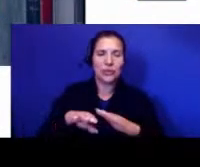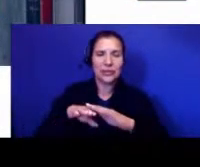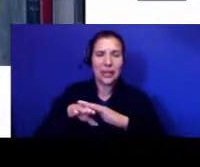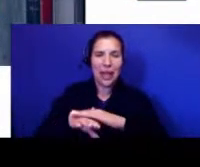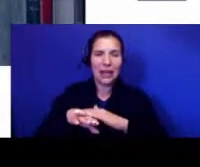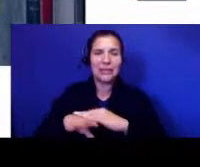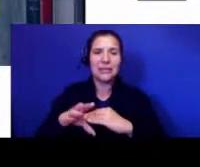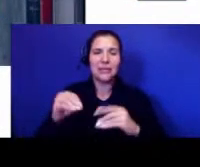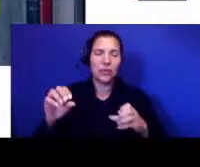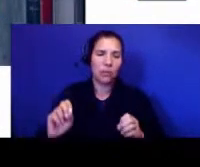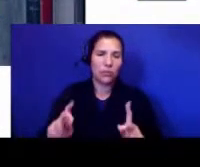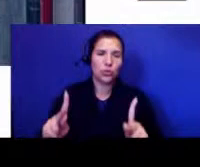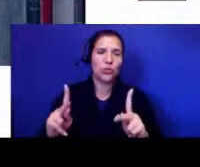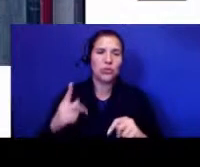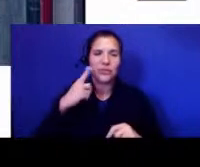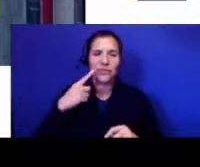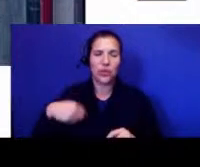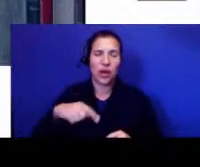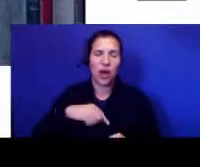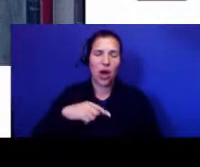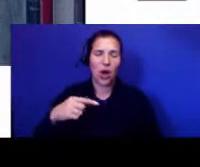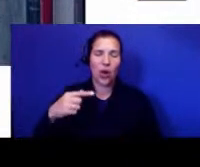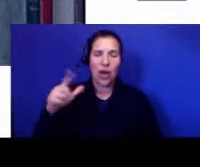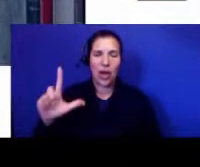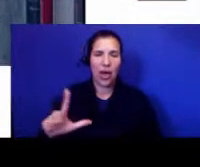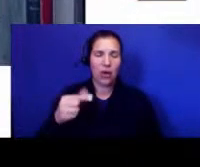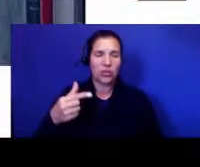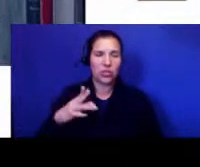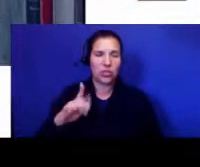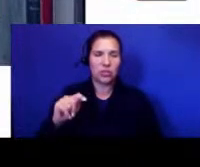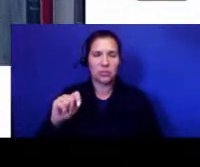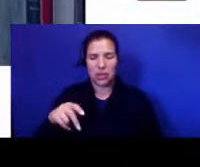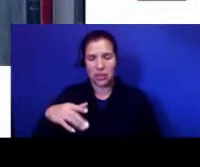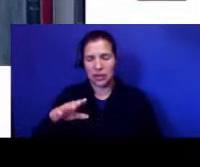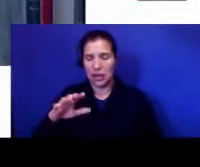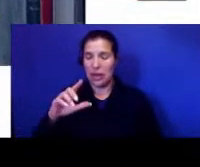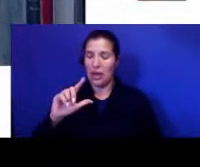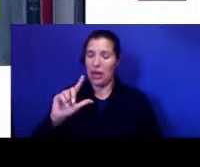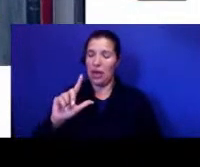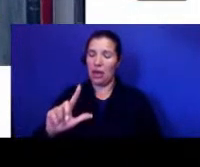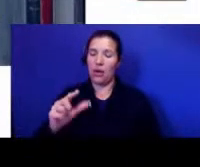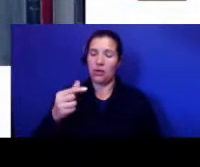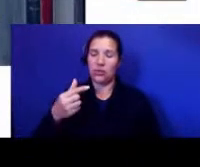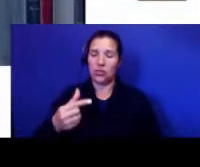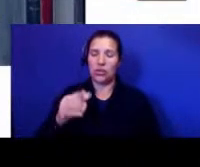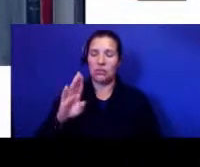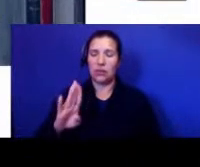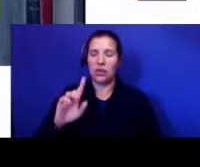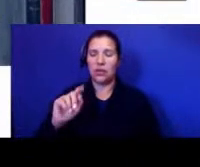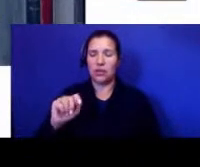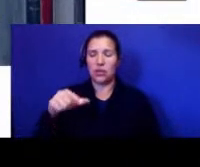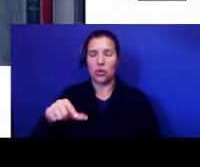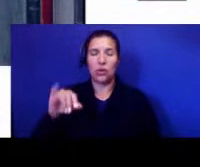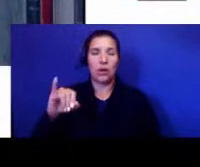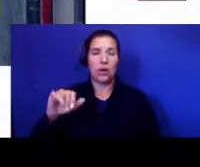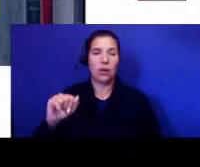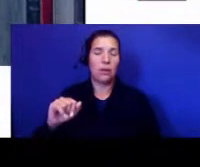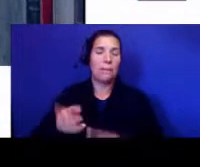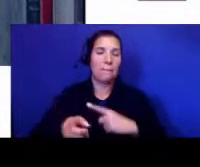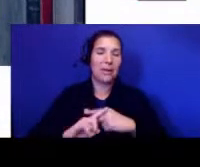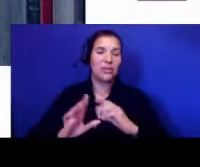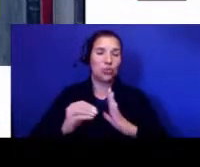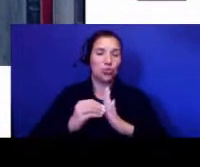and opportunities for our LGBTQAI+ students. But guess what? We can fight